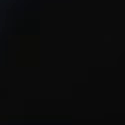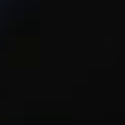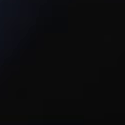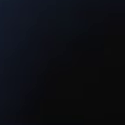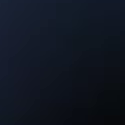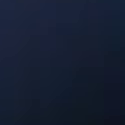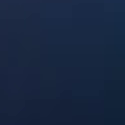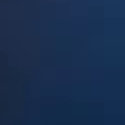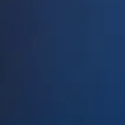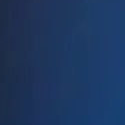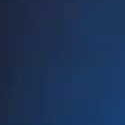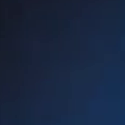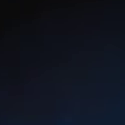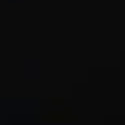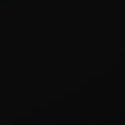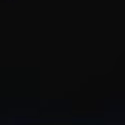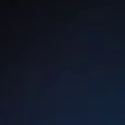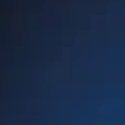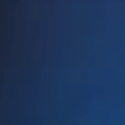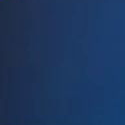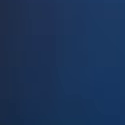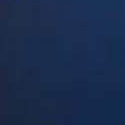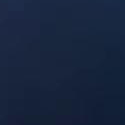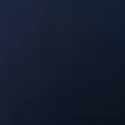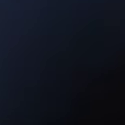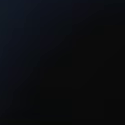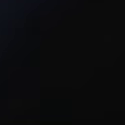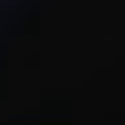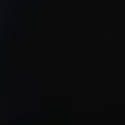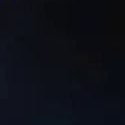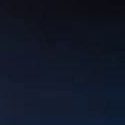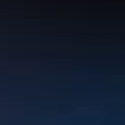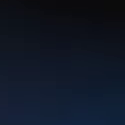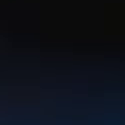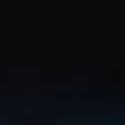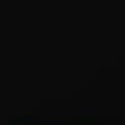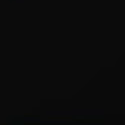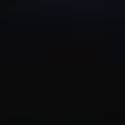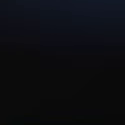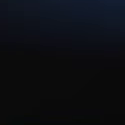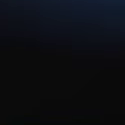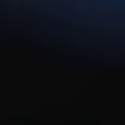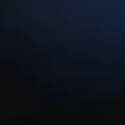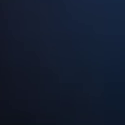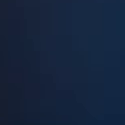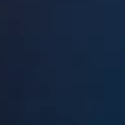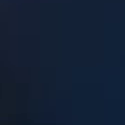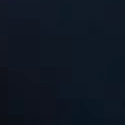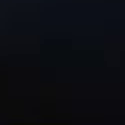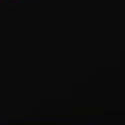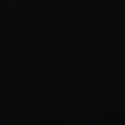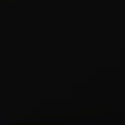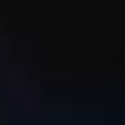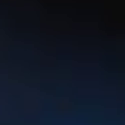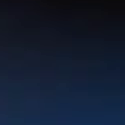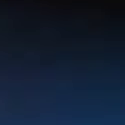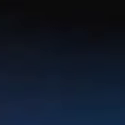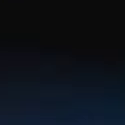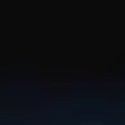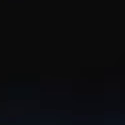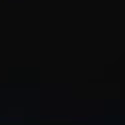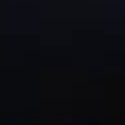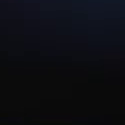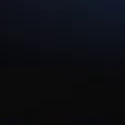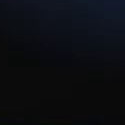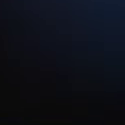and his fiery darts. We are ignorant of that. The trouble of the church, he